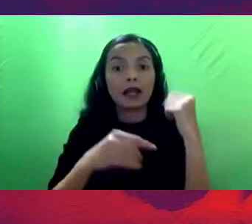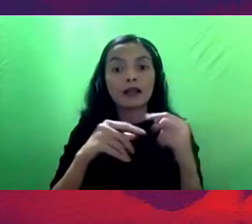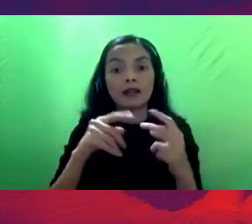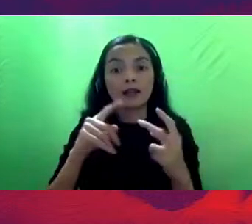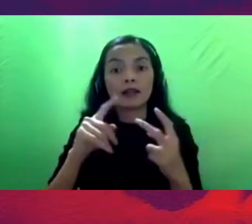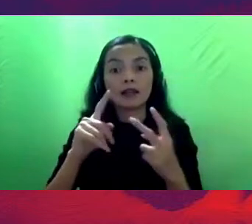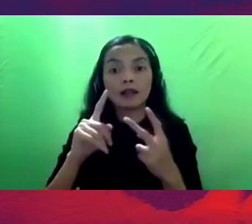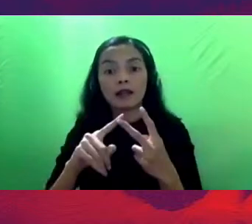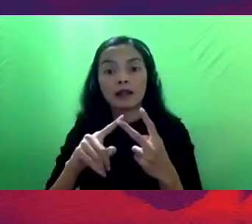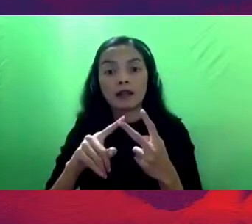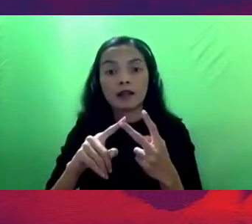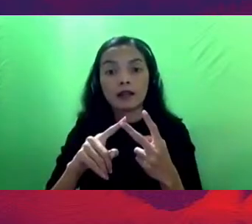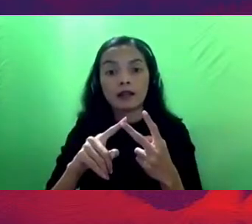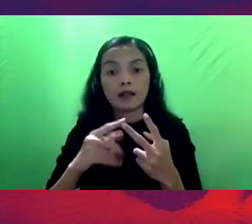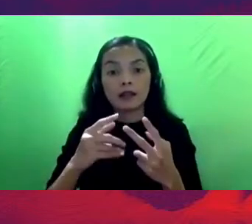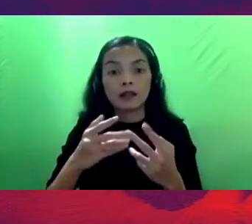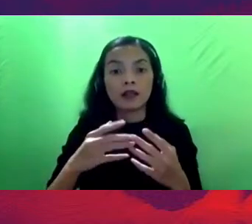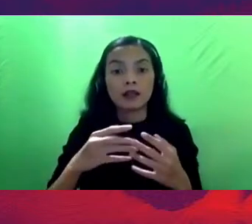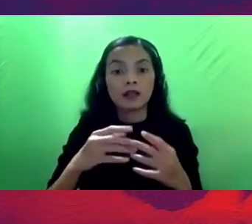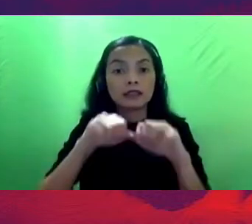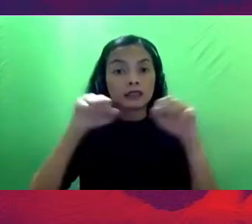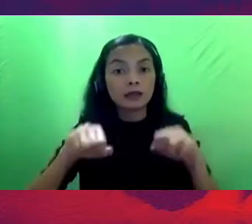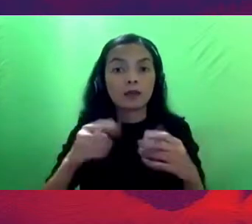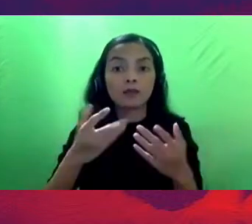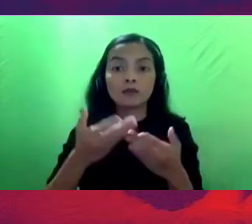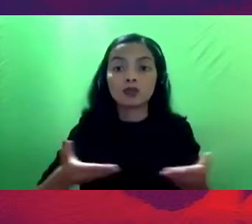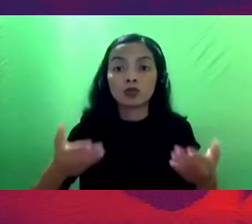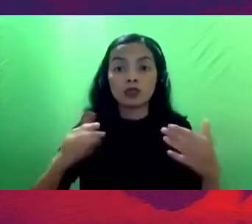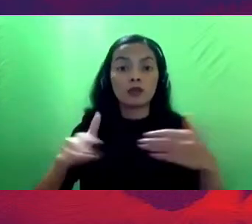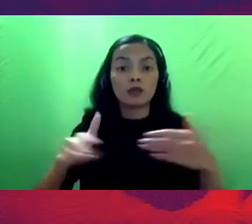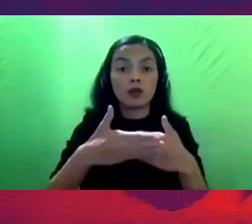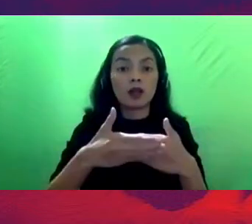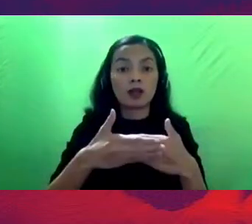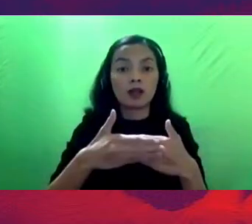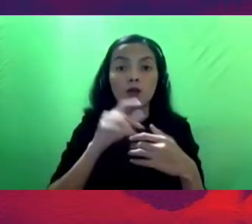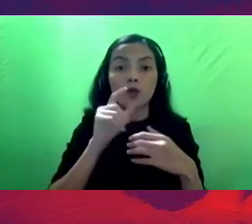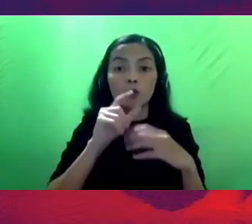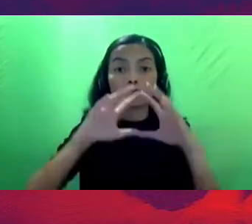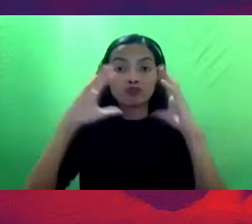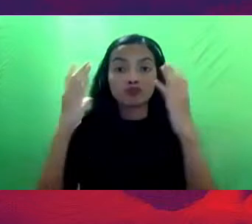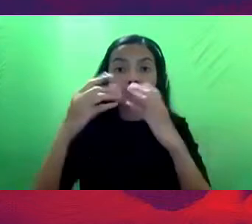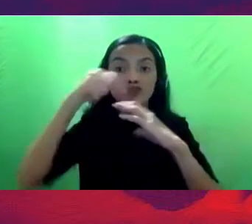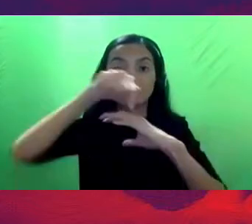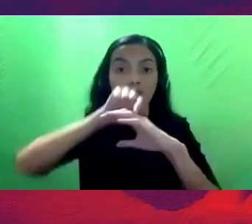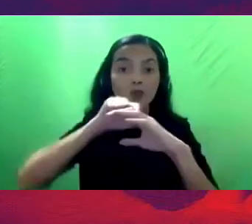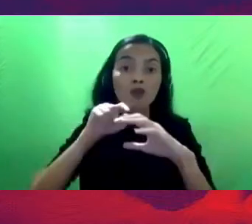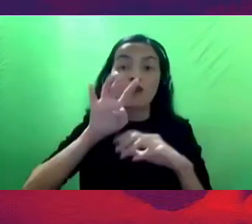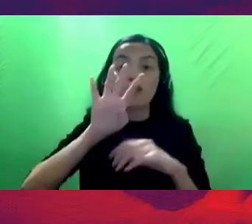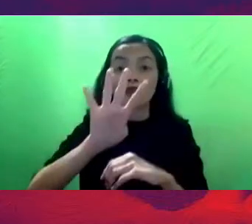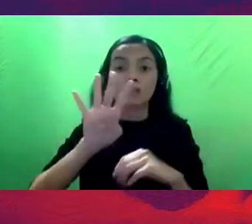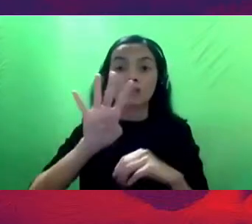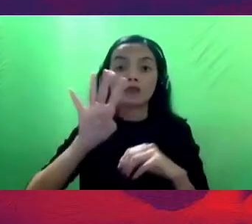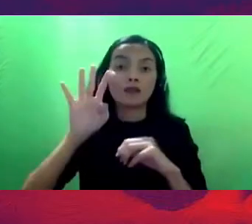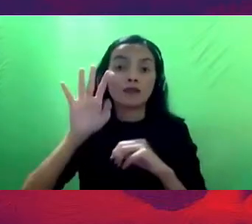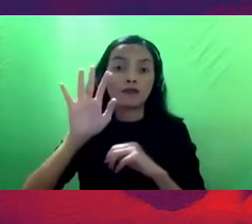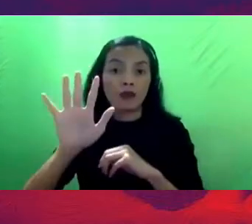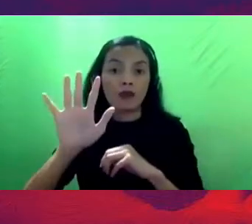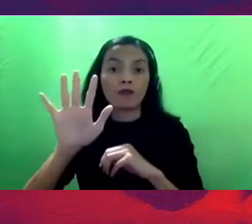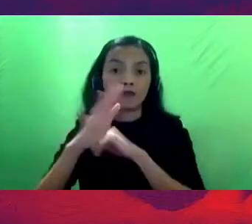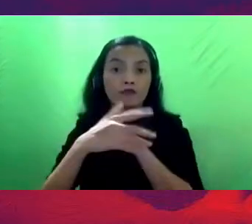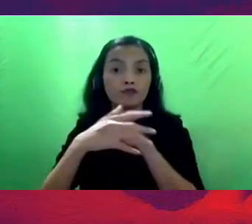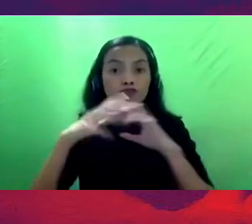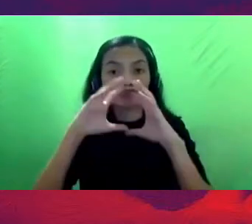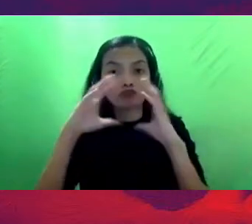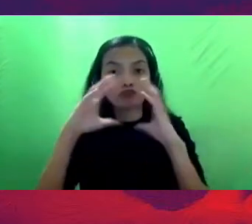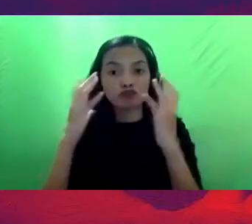the emergency social protection for 45 countries. And this includes Indonesia as one among the